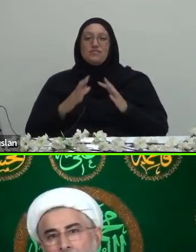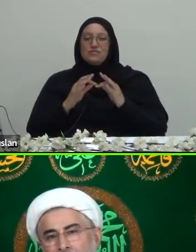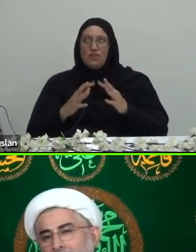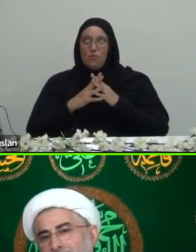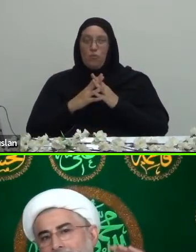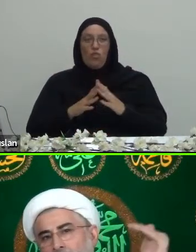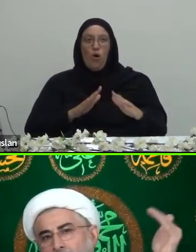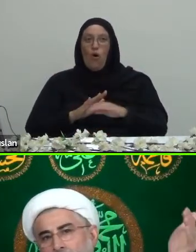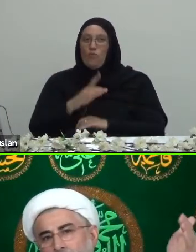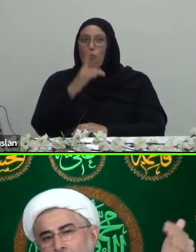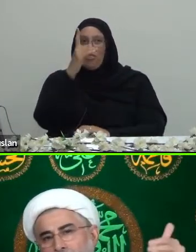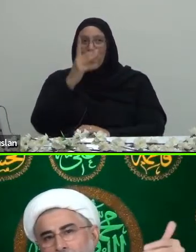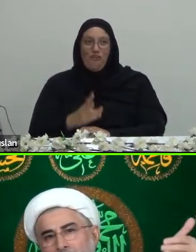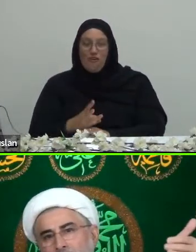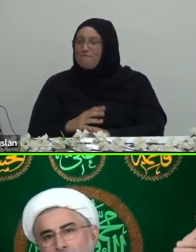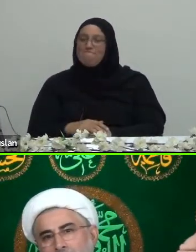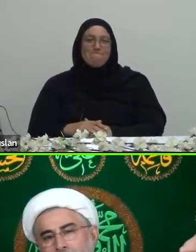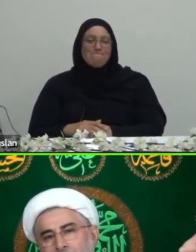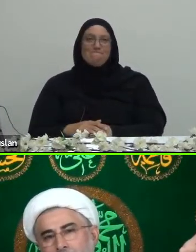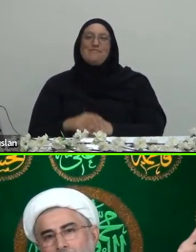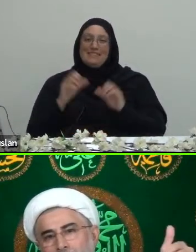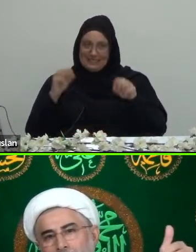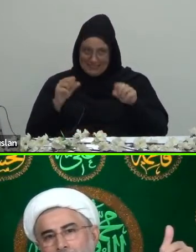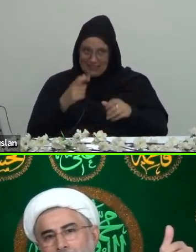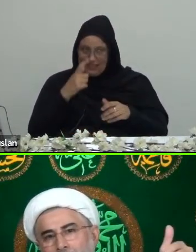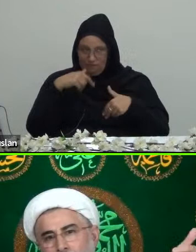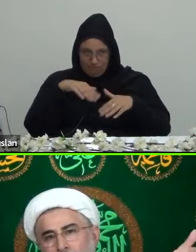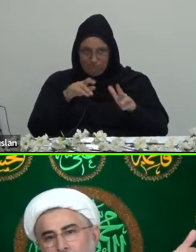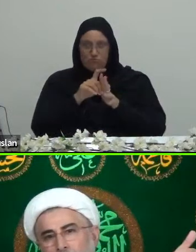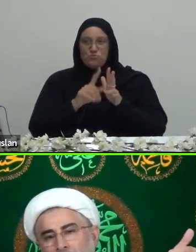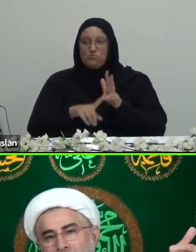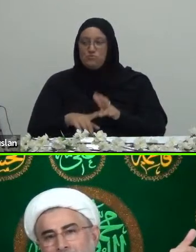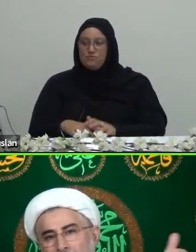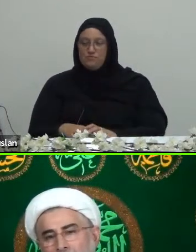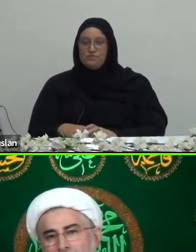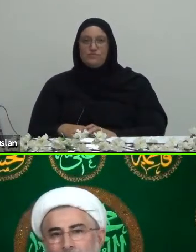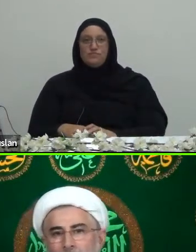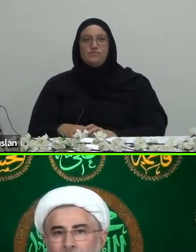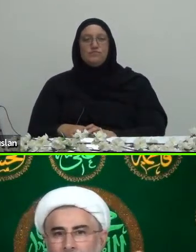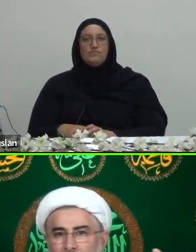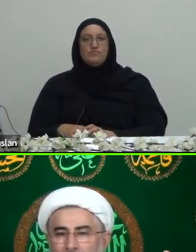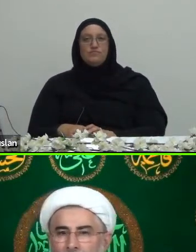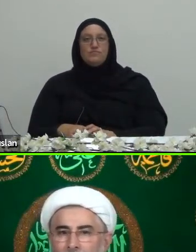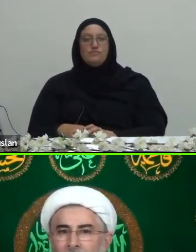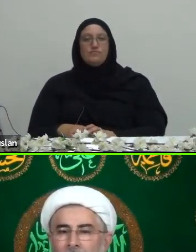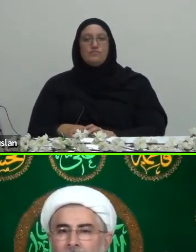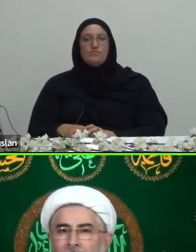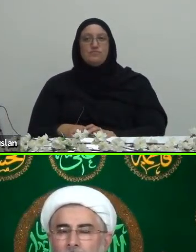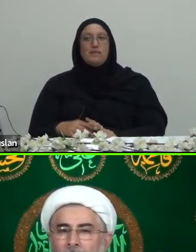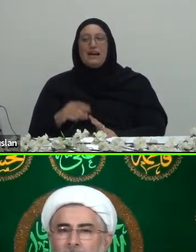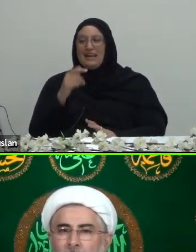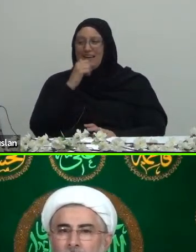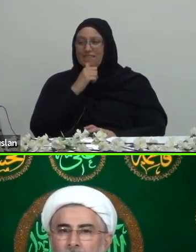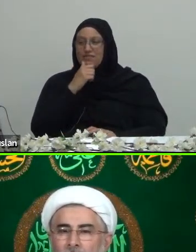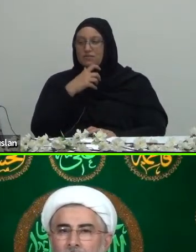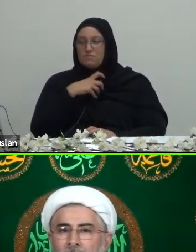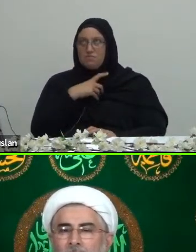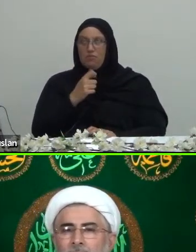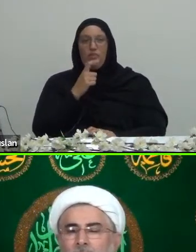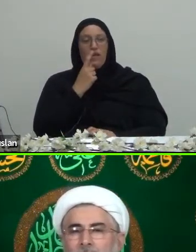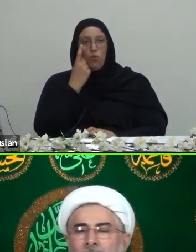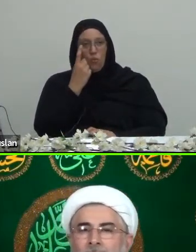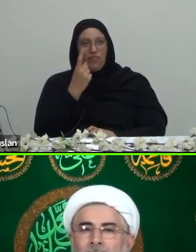the 1/3 that steps to the property, to the wealth and the belonging of the rest of the beneficiaries